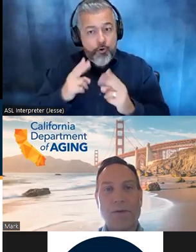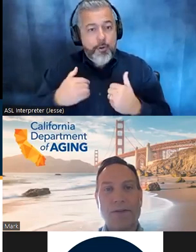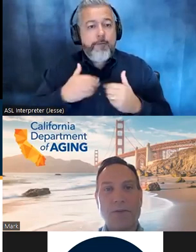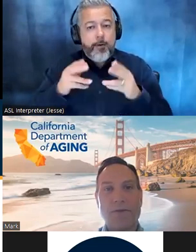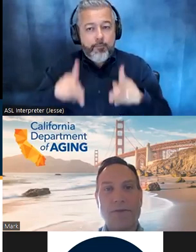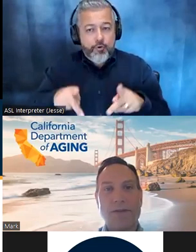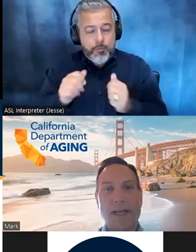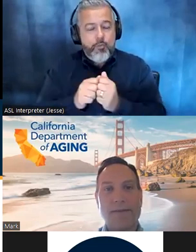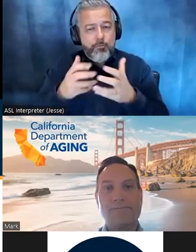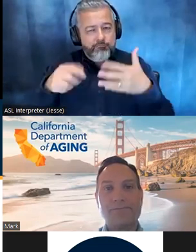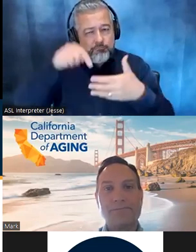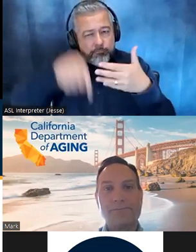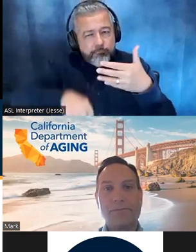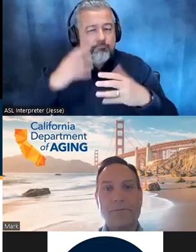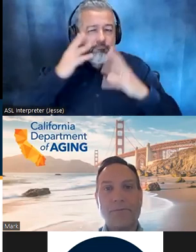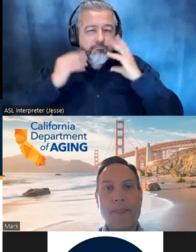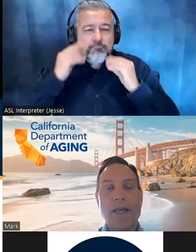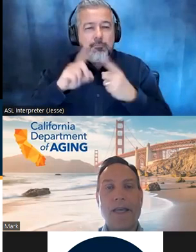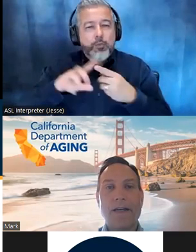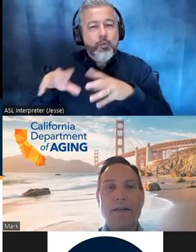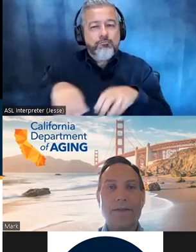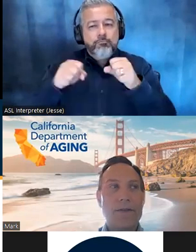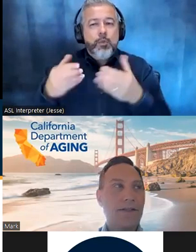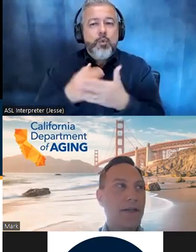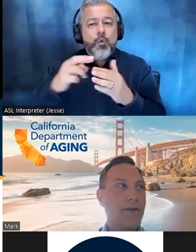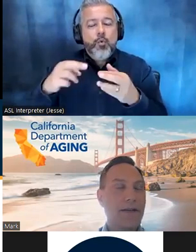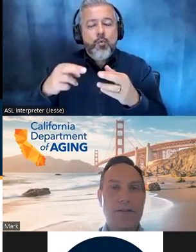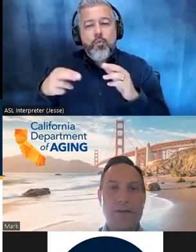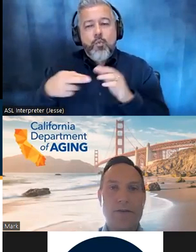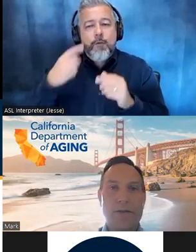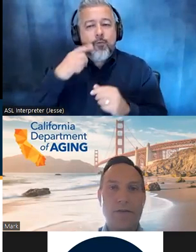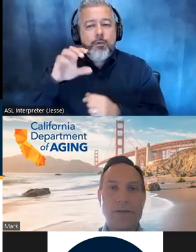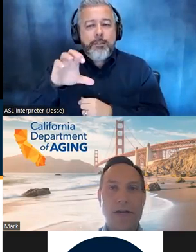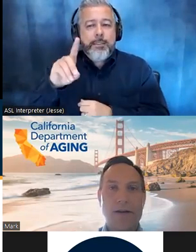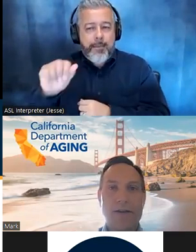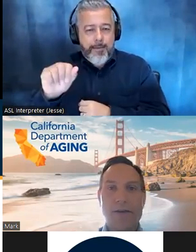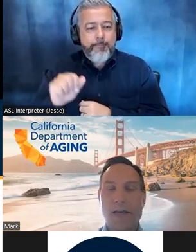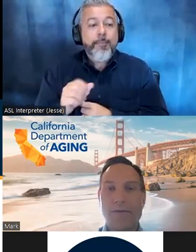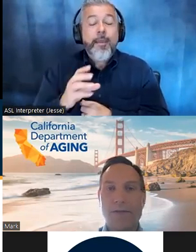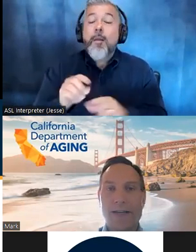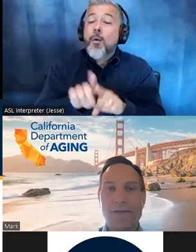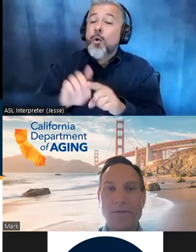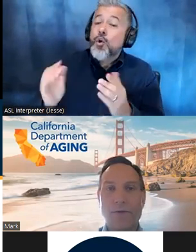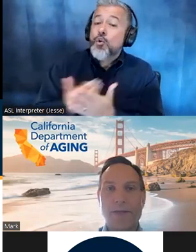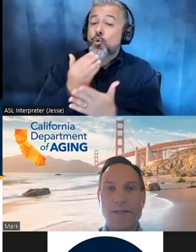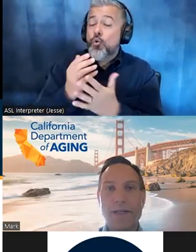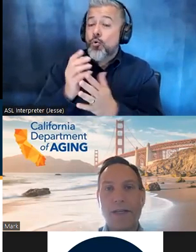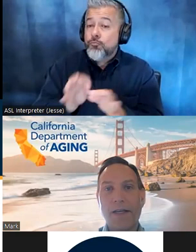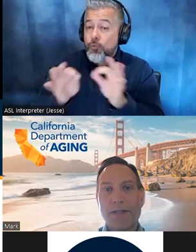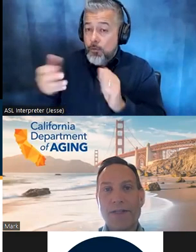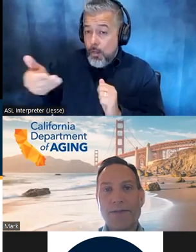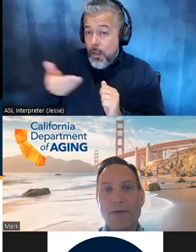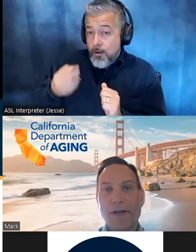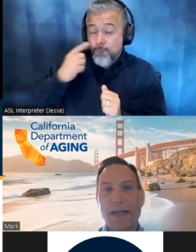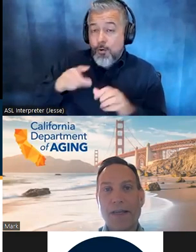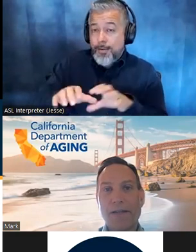this important new role for CDA. And I'd also like to note another critical new hire that we have under active recruitment,